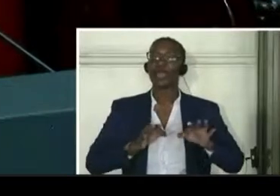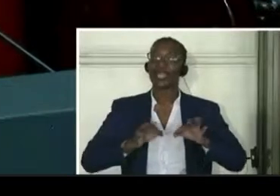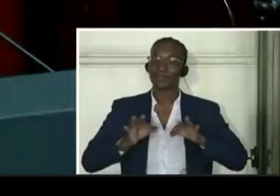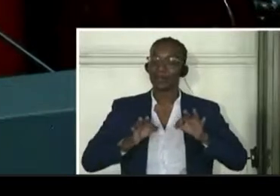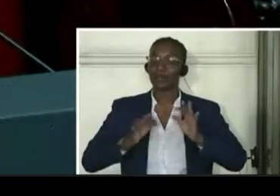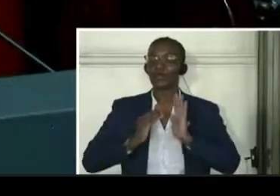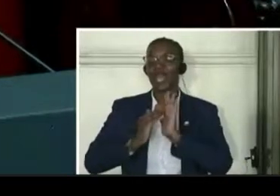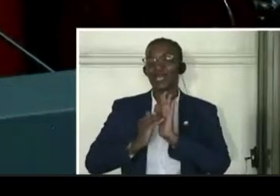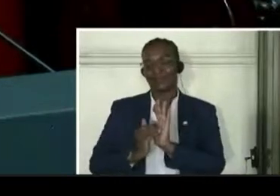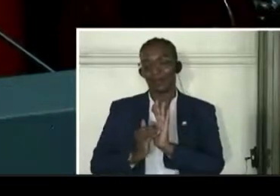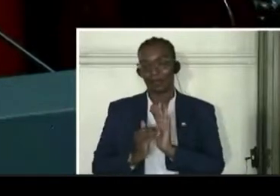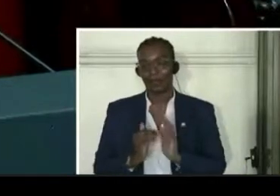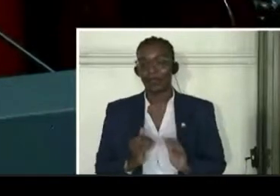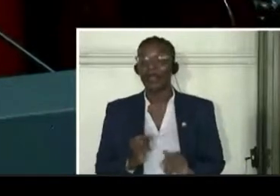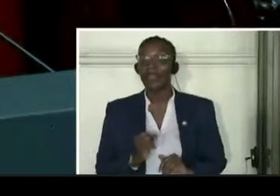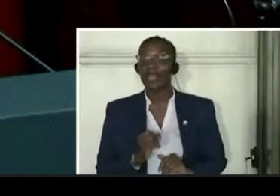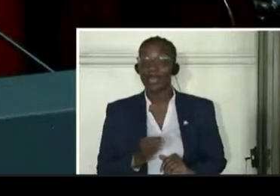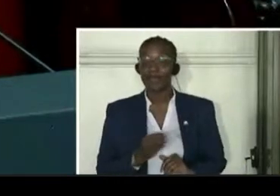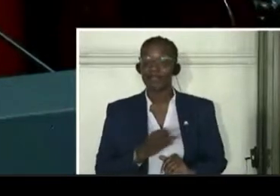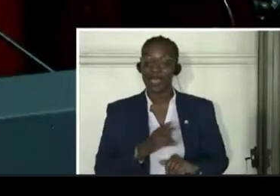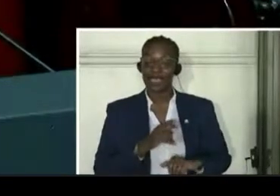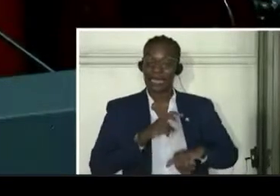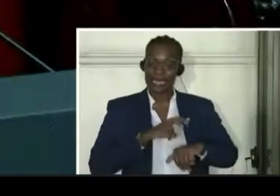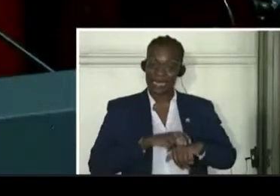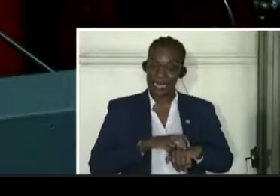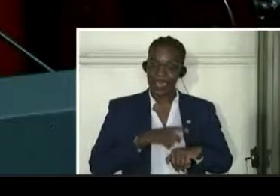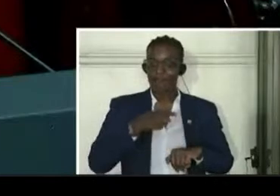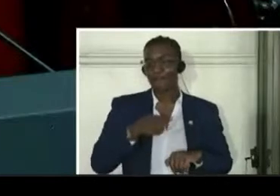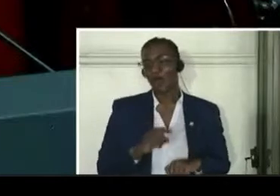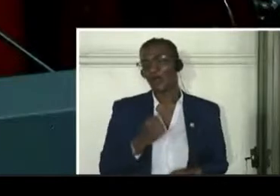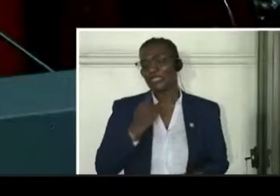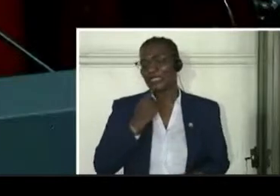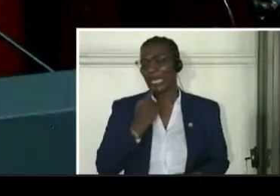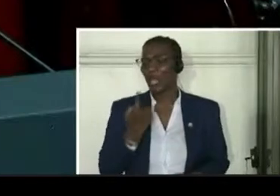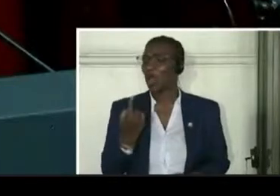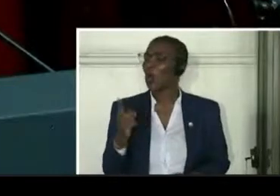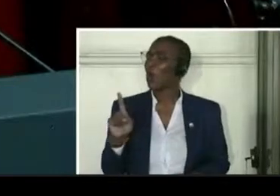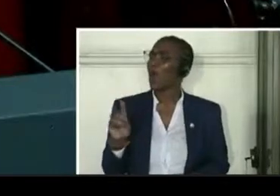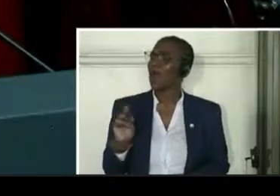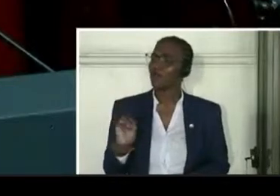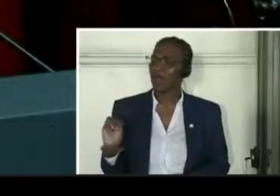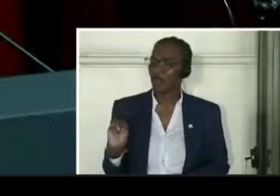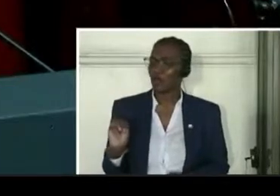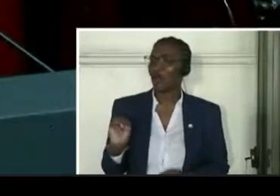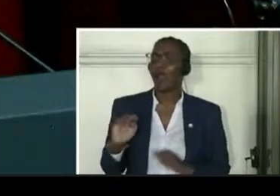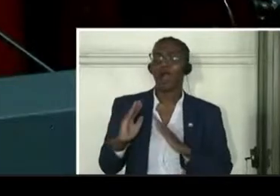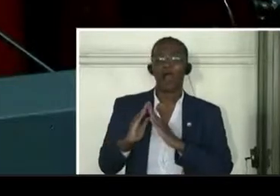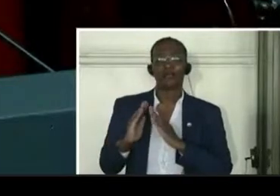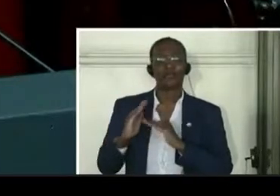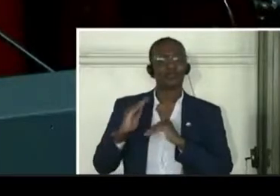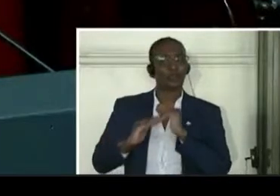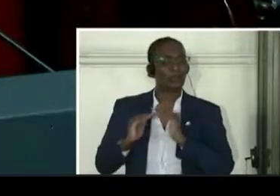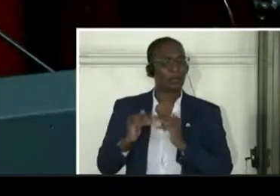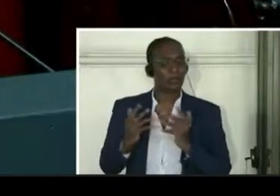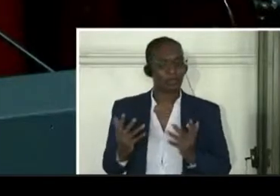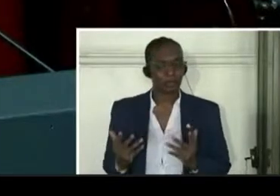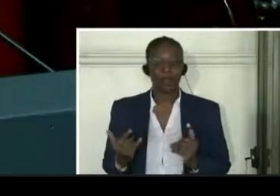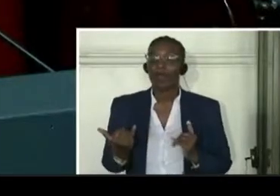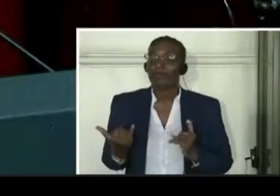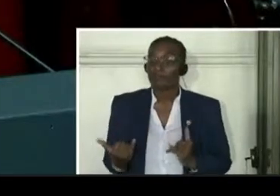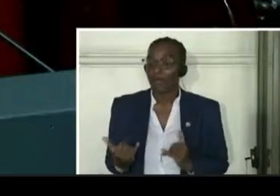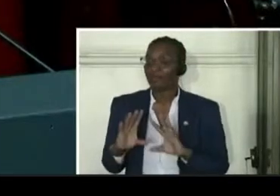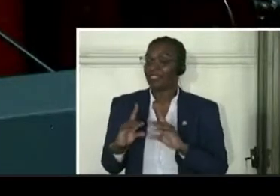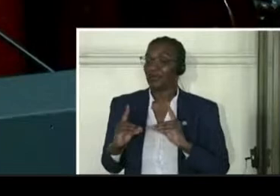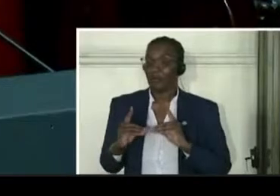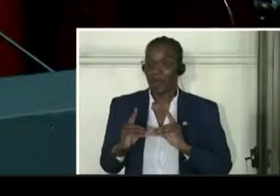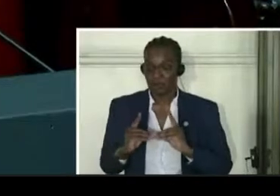example. If there is a need for, say, 1 million houses to be built, and this